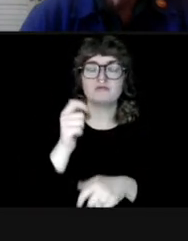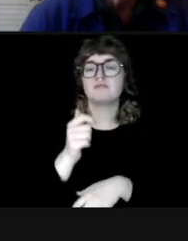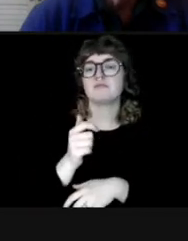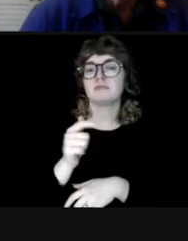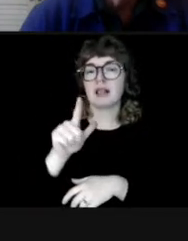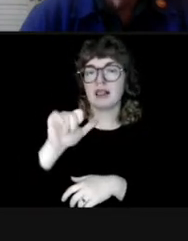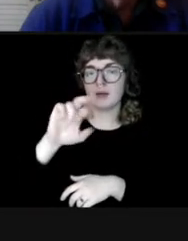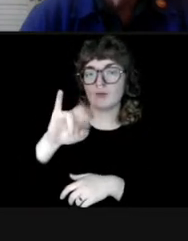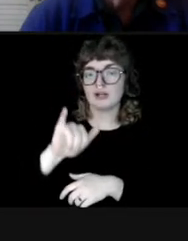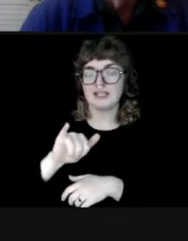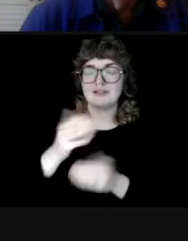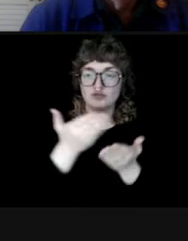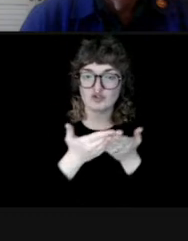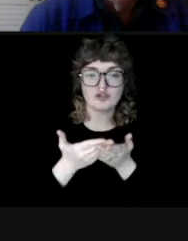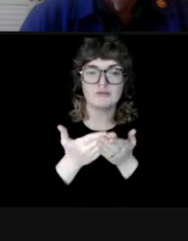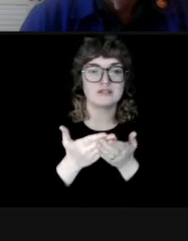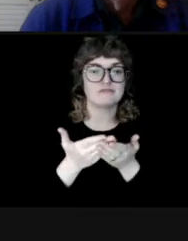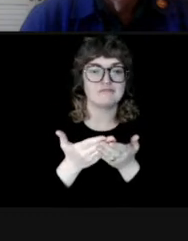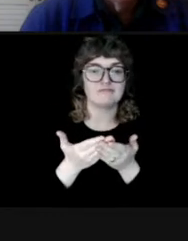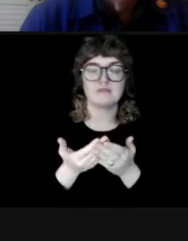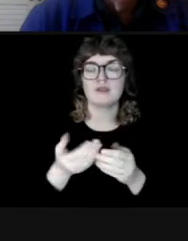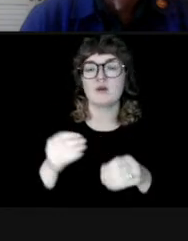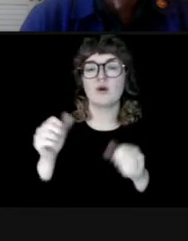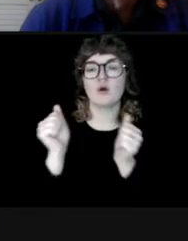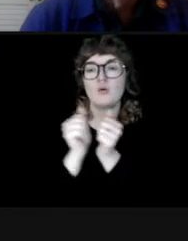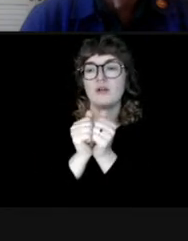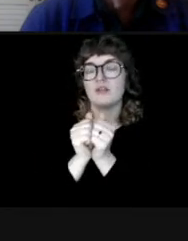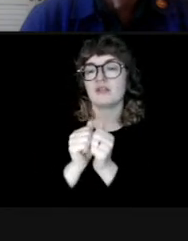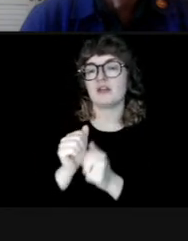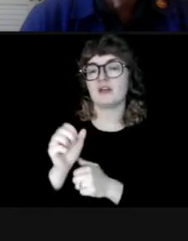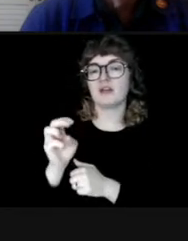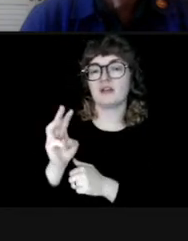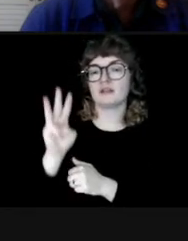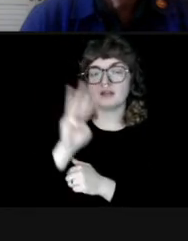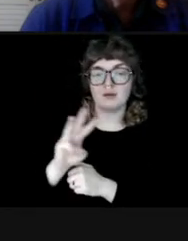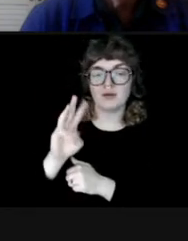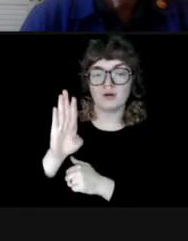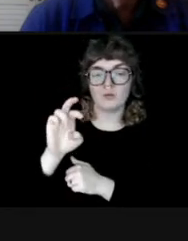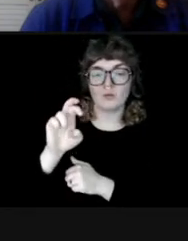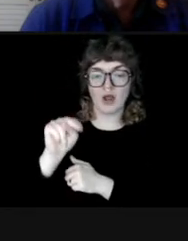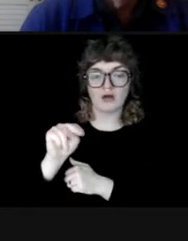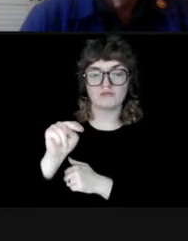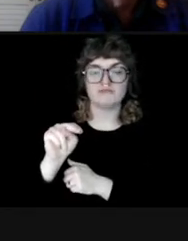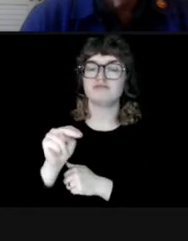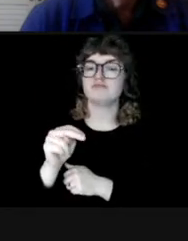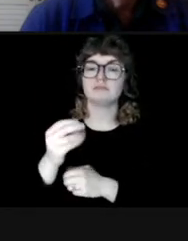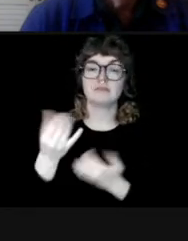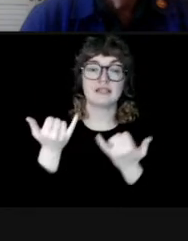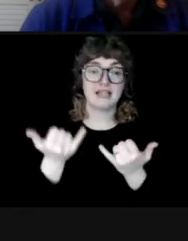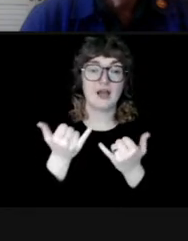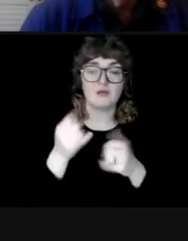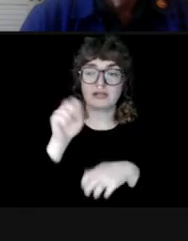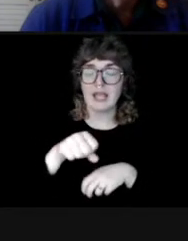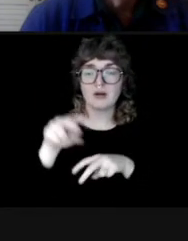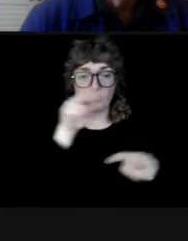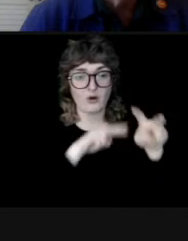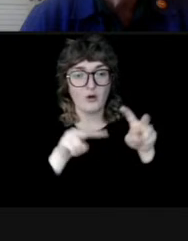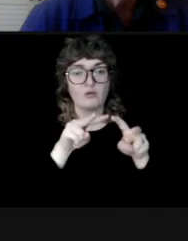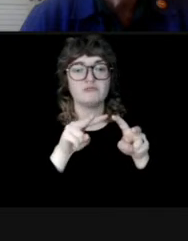as the John W. Brown. It's still an exhibit in the Baltimore Harbor. Next.